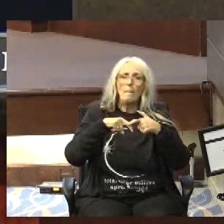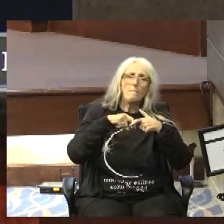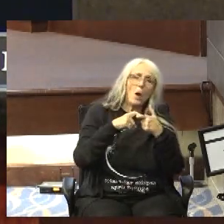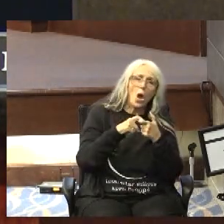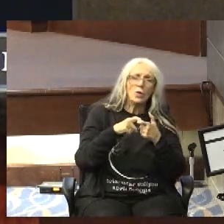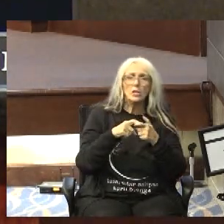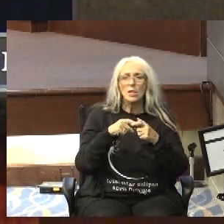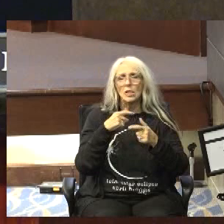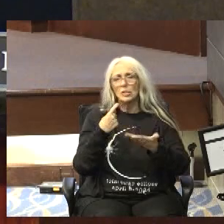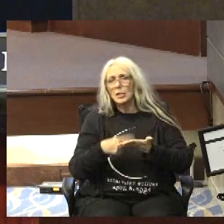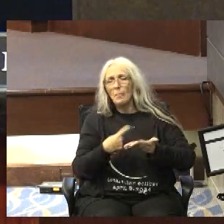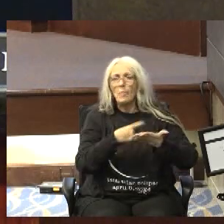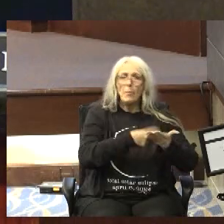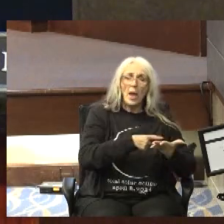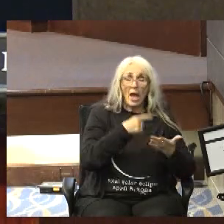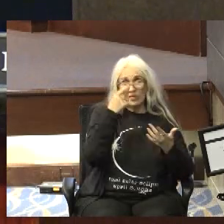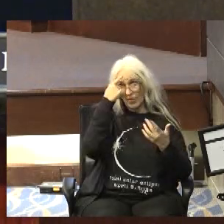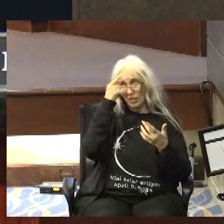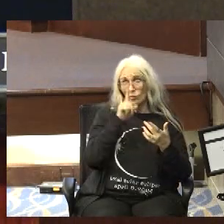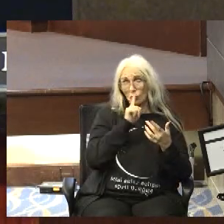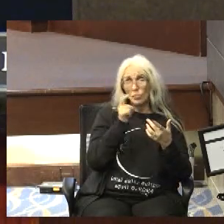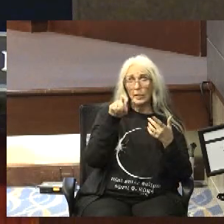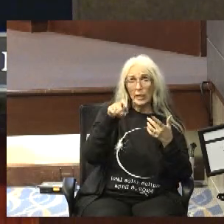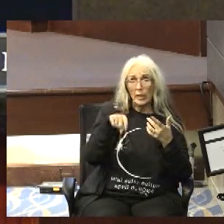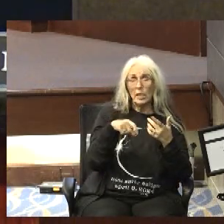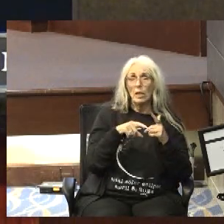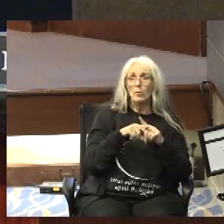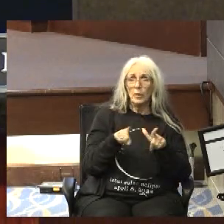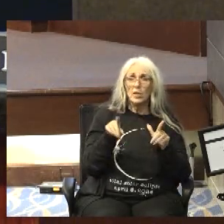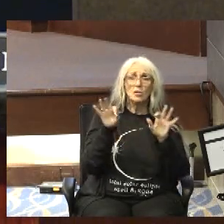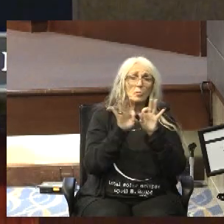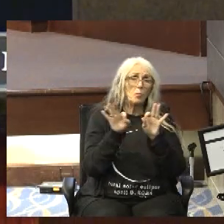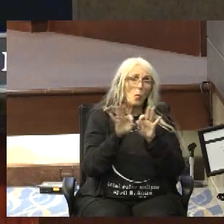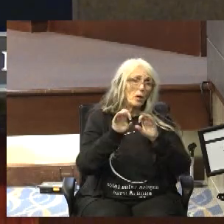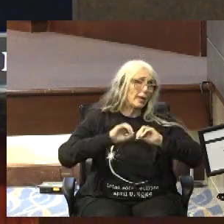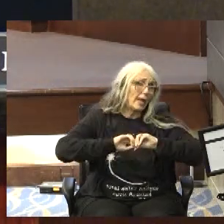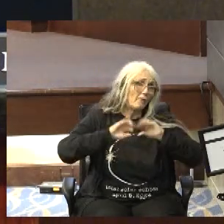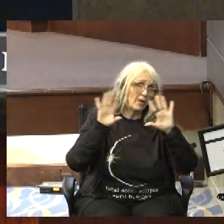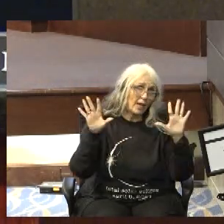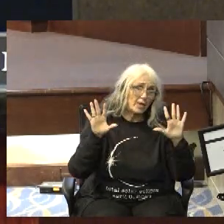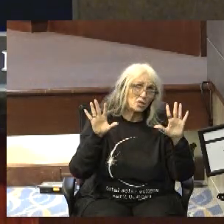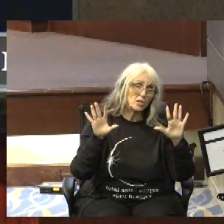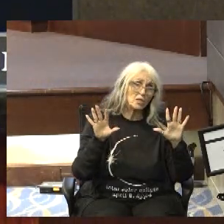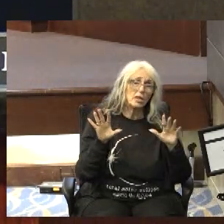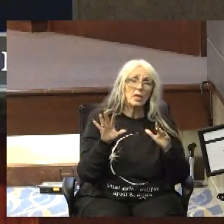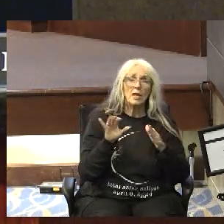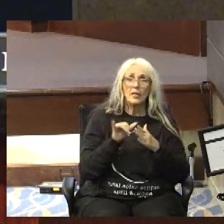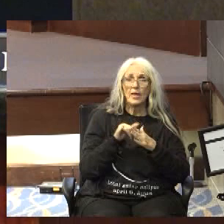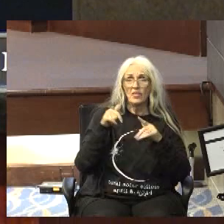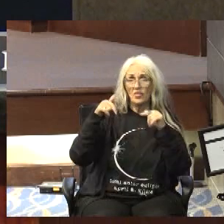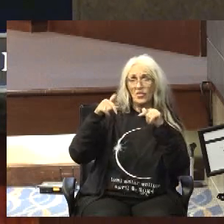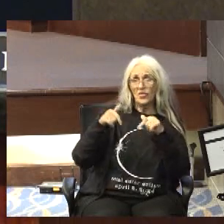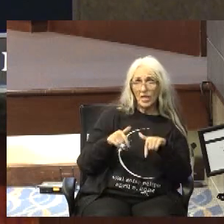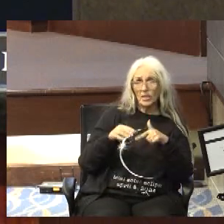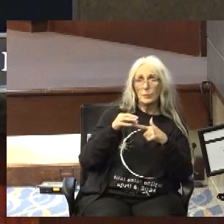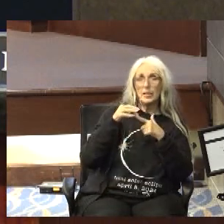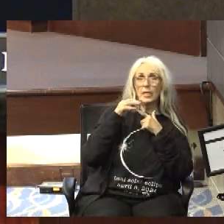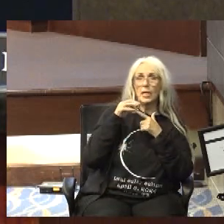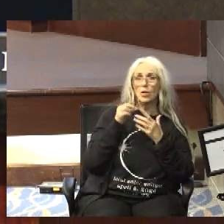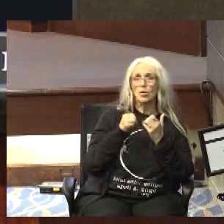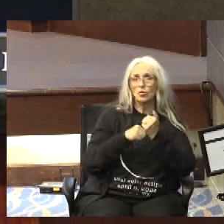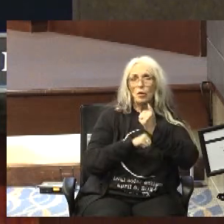this issue. I think we do. But I think that that's an important clarification for this particular